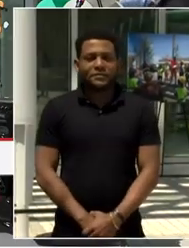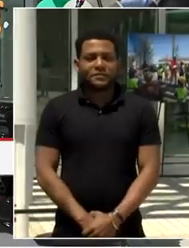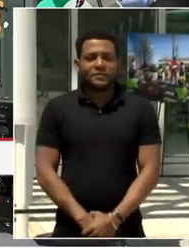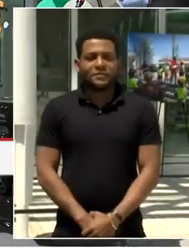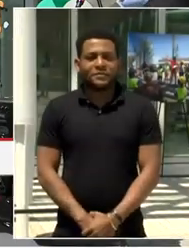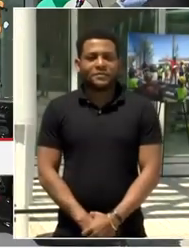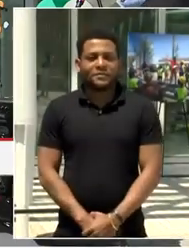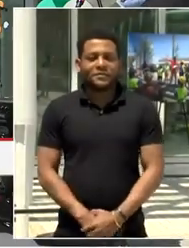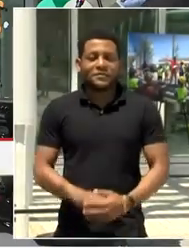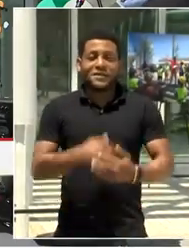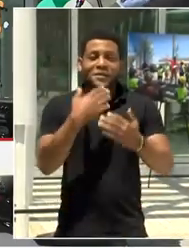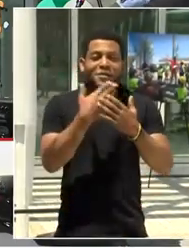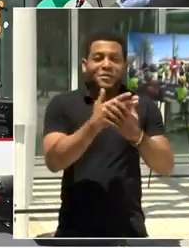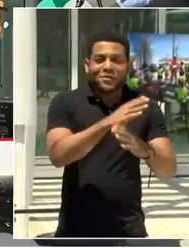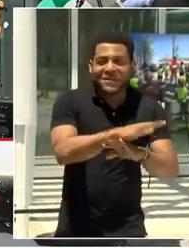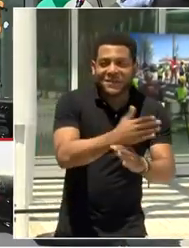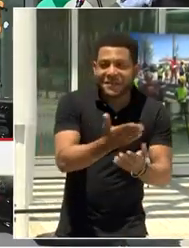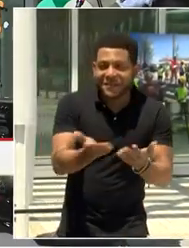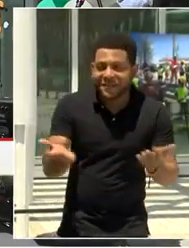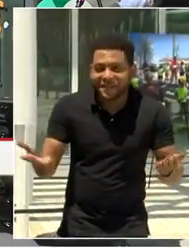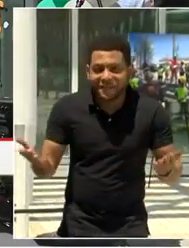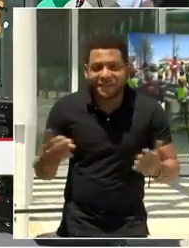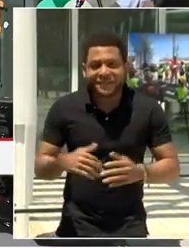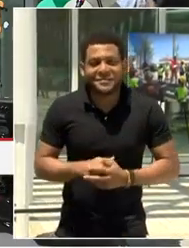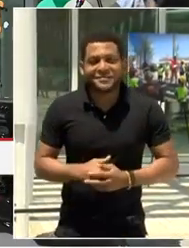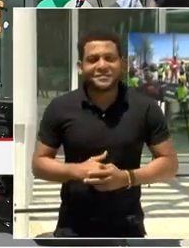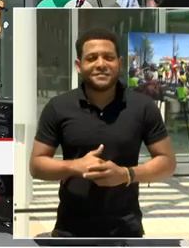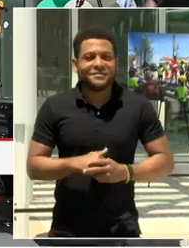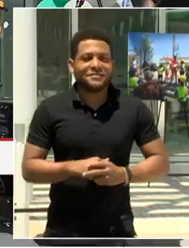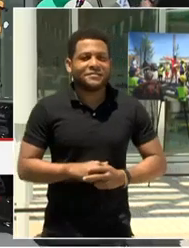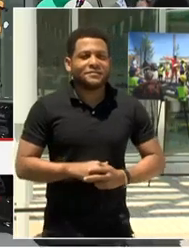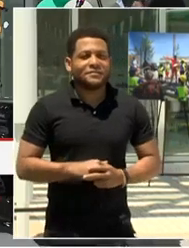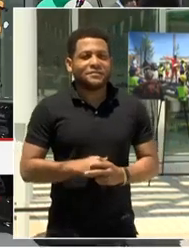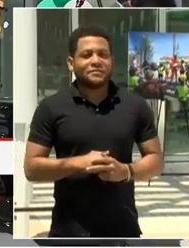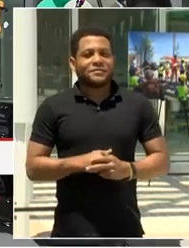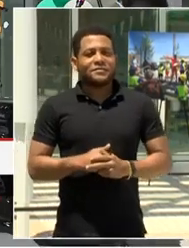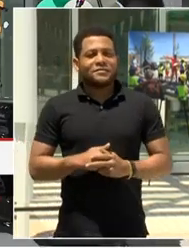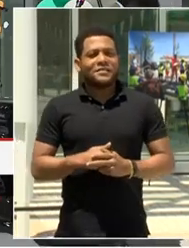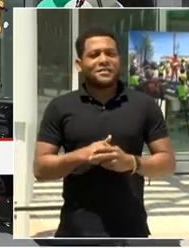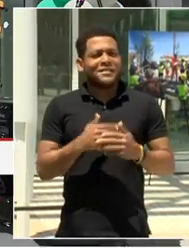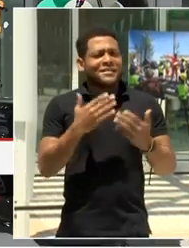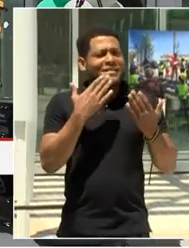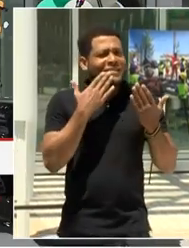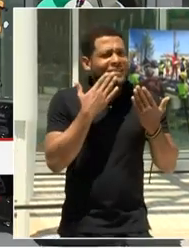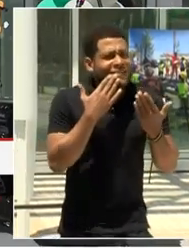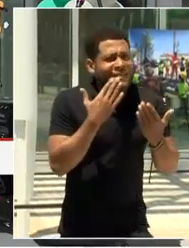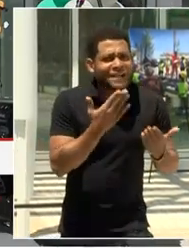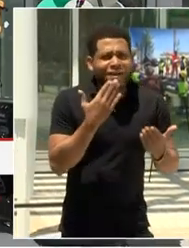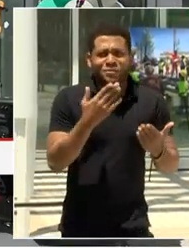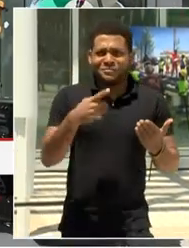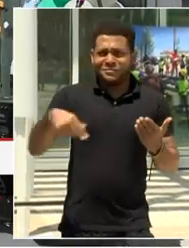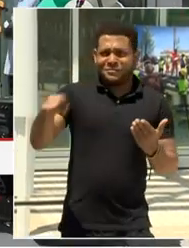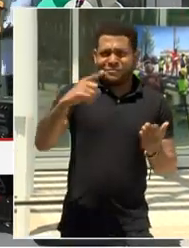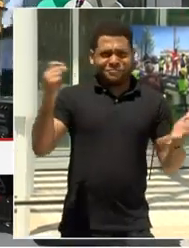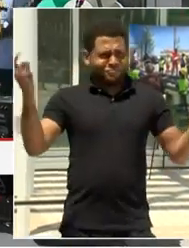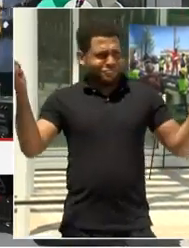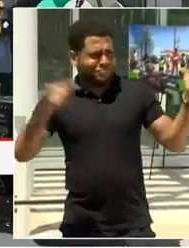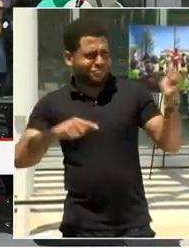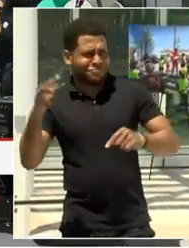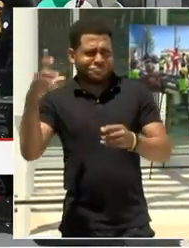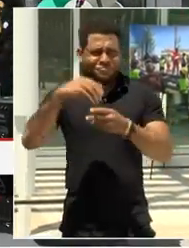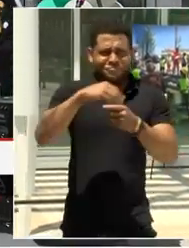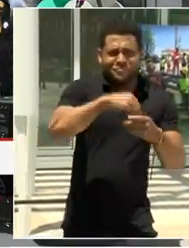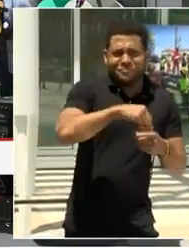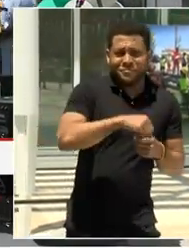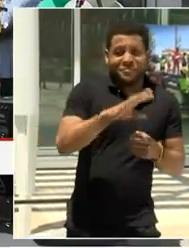Good afternoon, everyone. Thank you for your back seat. It's wonderful to be here with